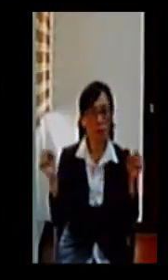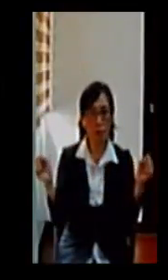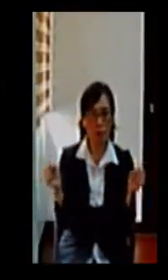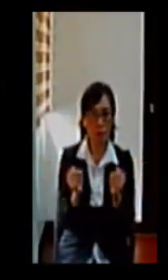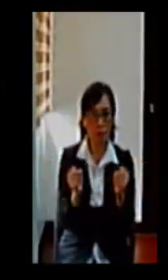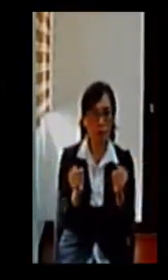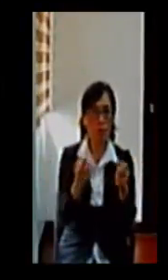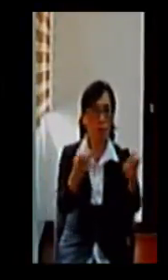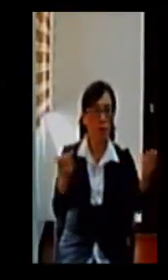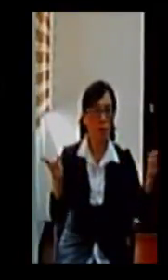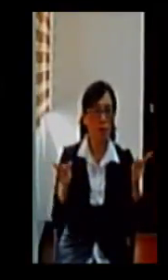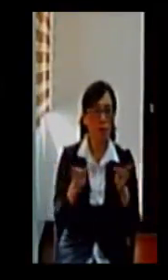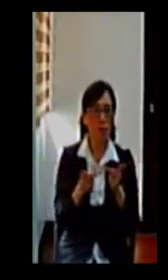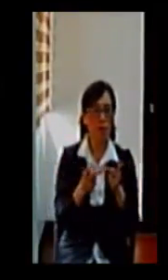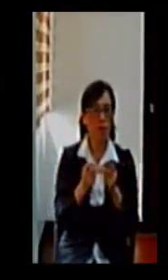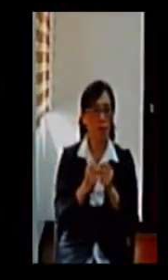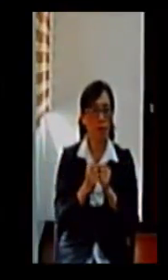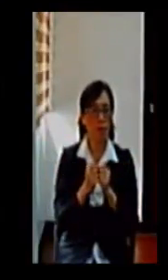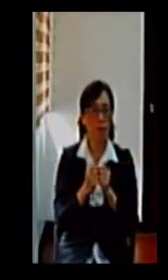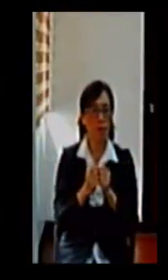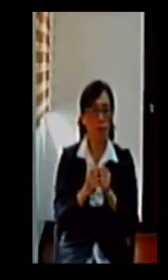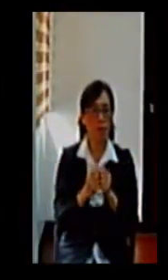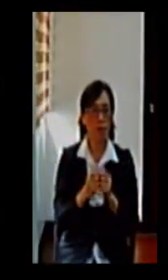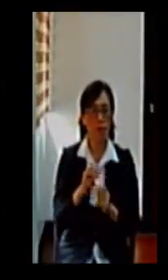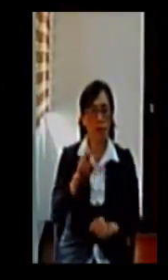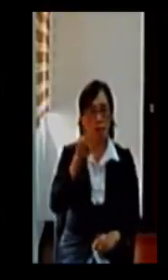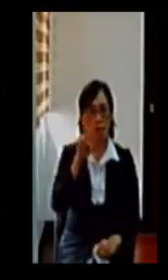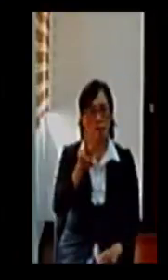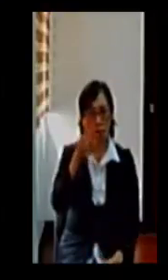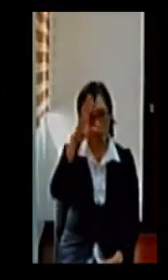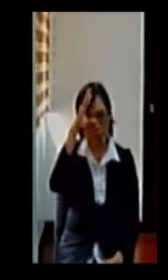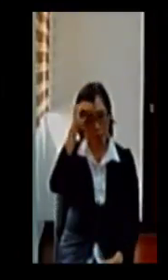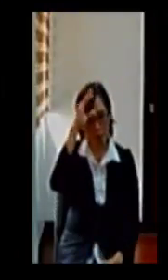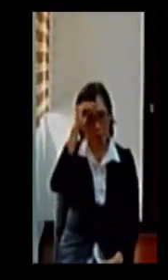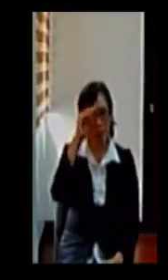and 500 individuals, two males and